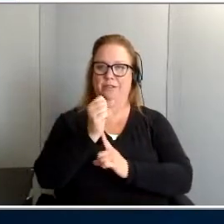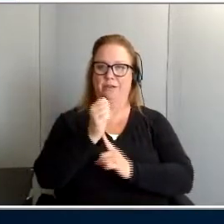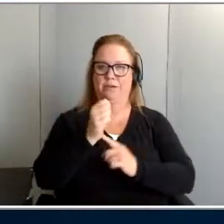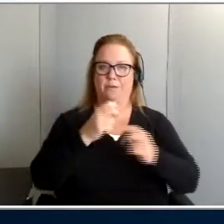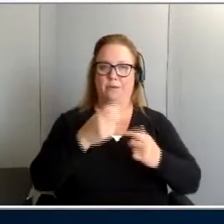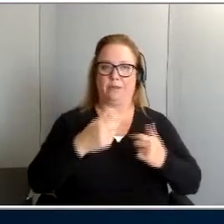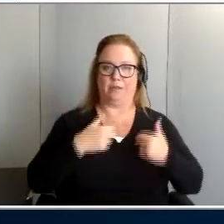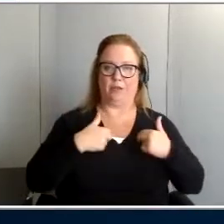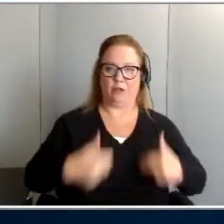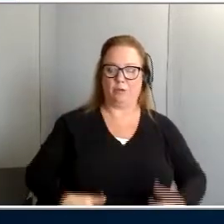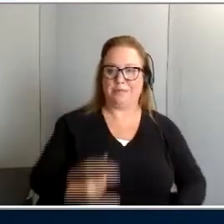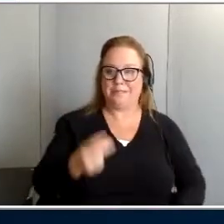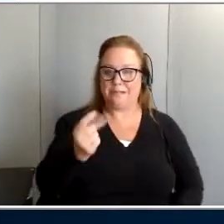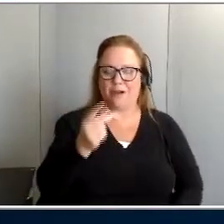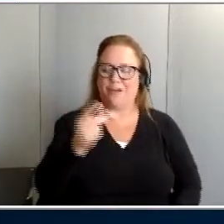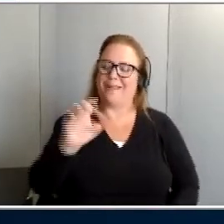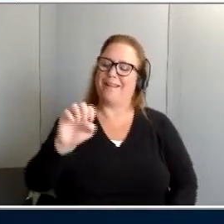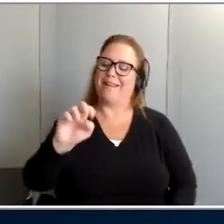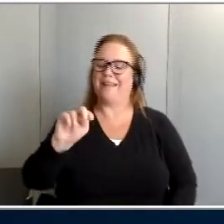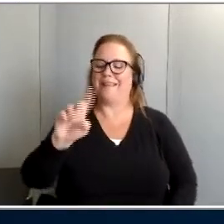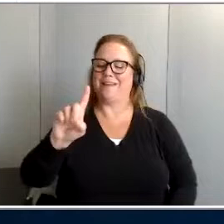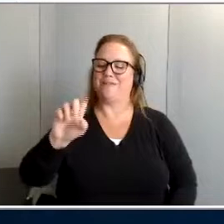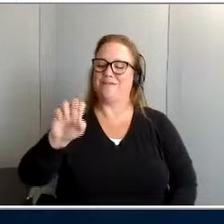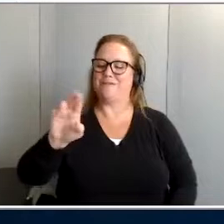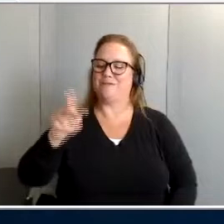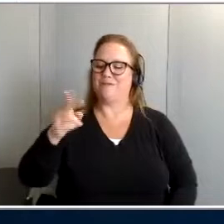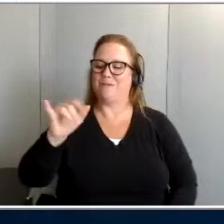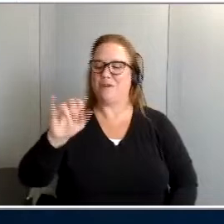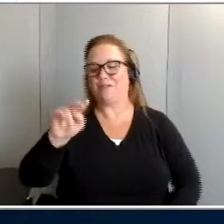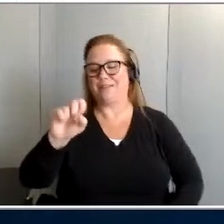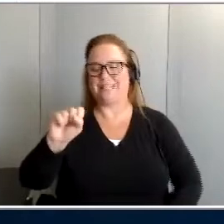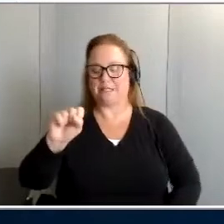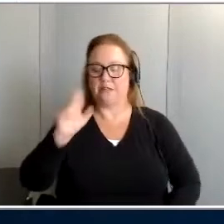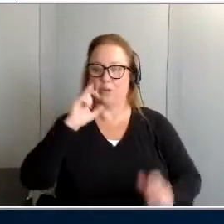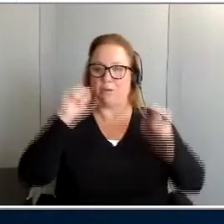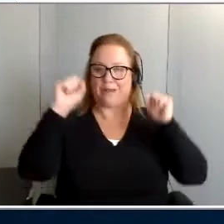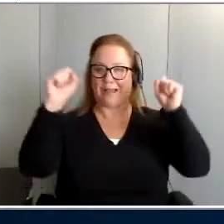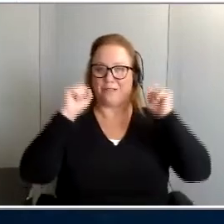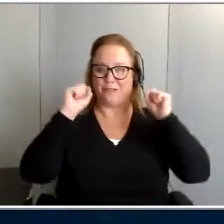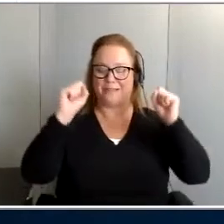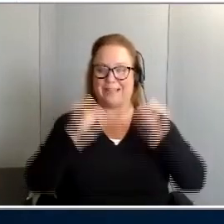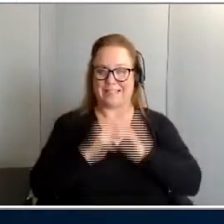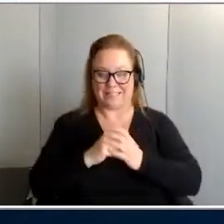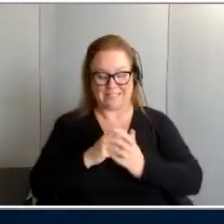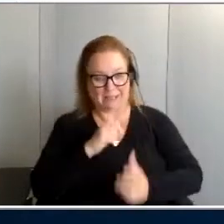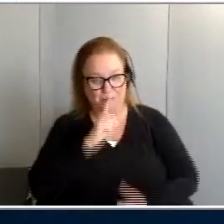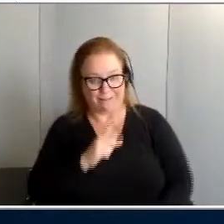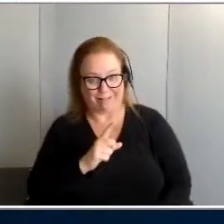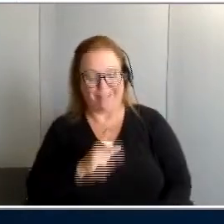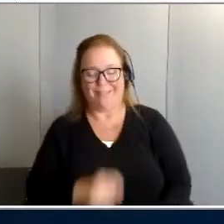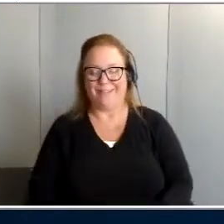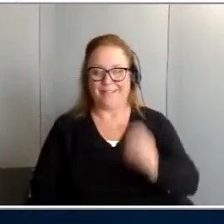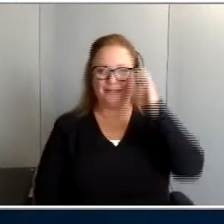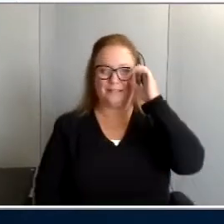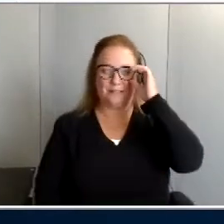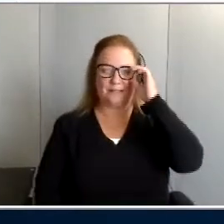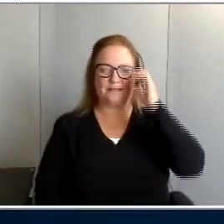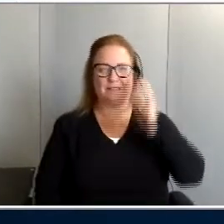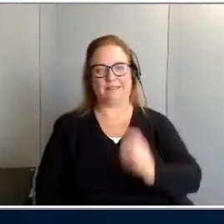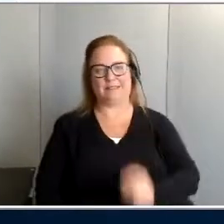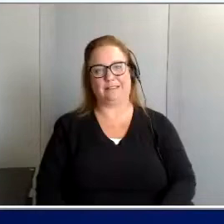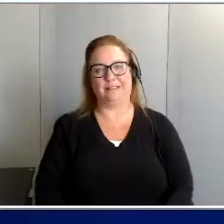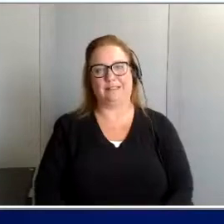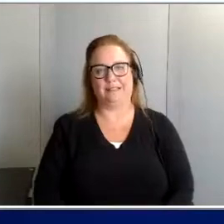and, endorphins that we get when we exercise, and just kind of those warm fuzzies that we get? Is that a real thing? Well, I do know that there have